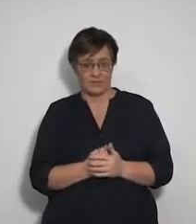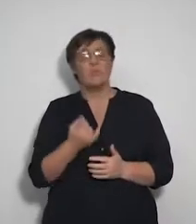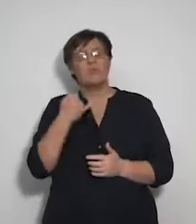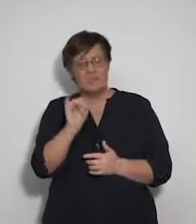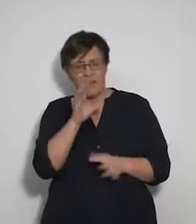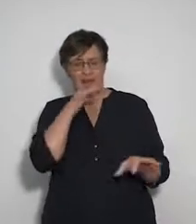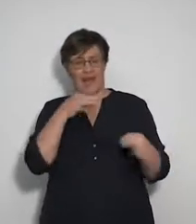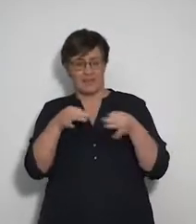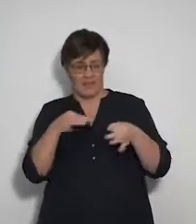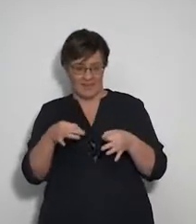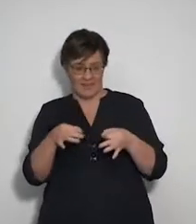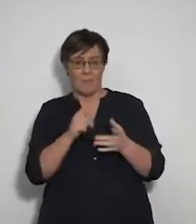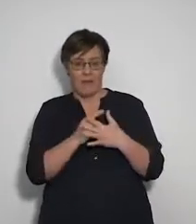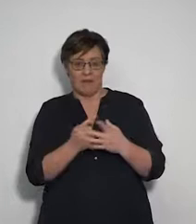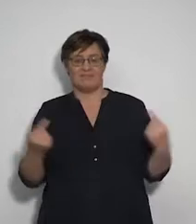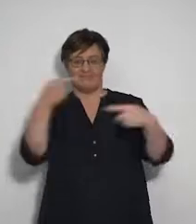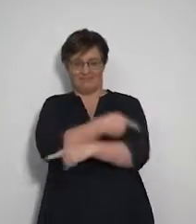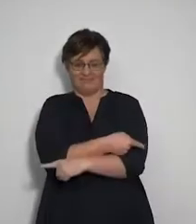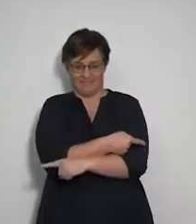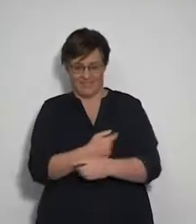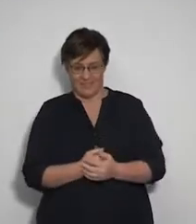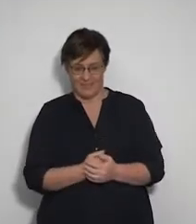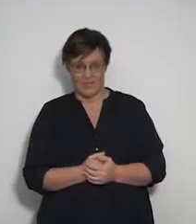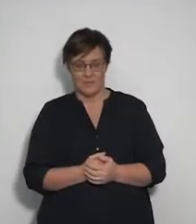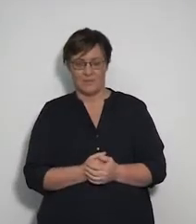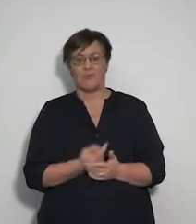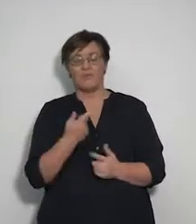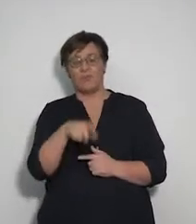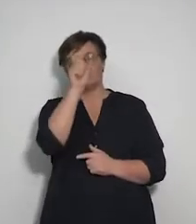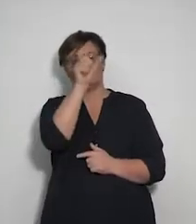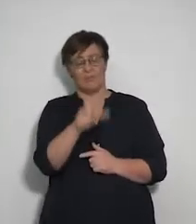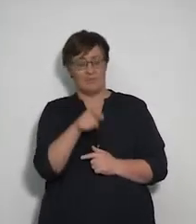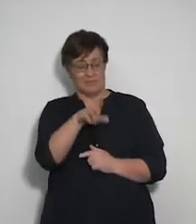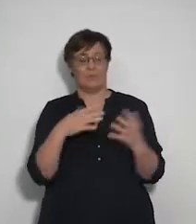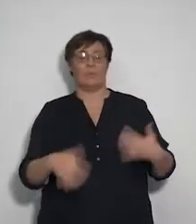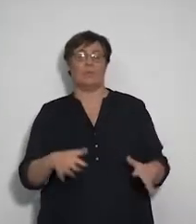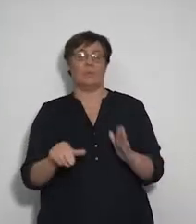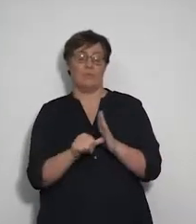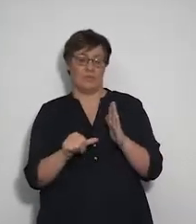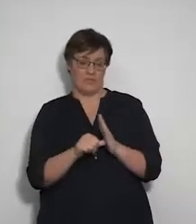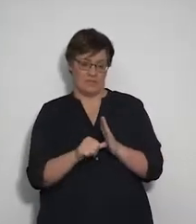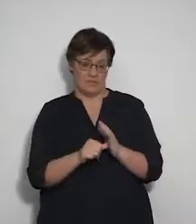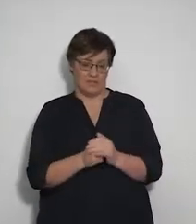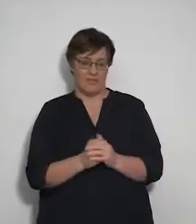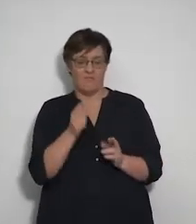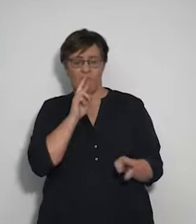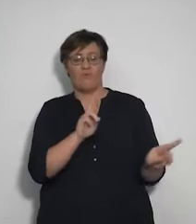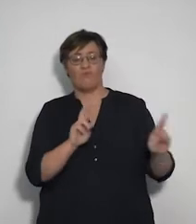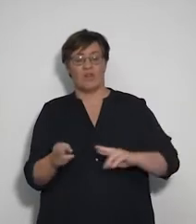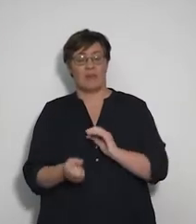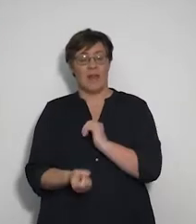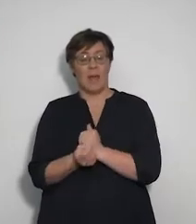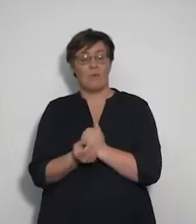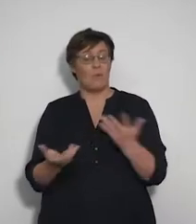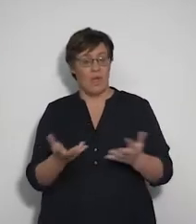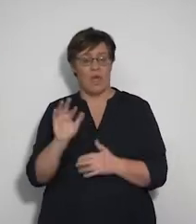defining, it's just that we're doing it backwards, right? So these are some of the terms that are very important in as far as reactions that take place